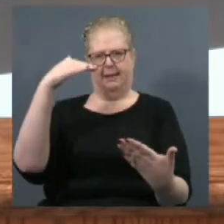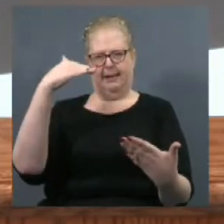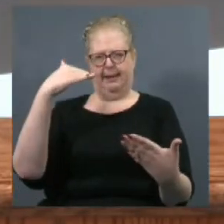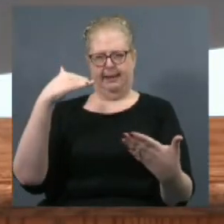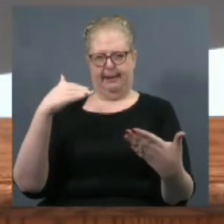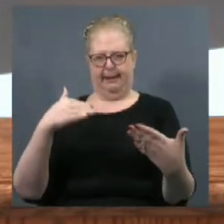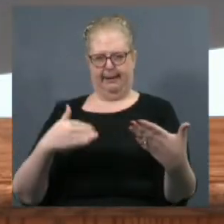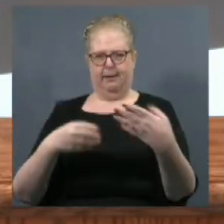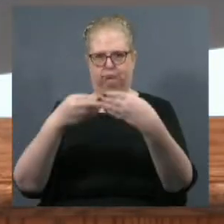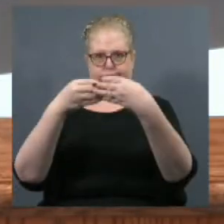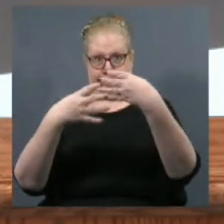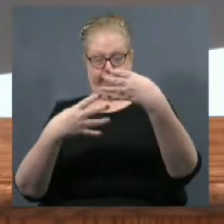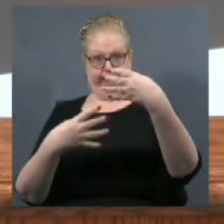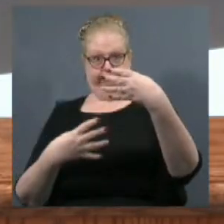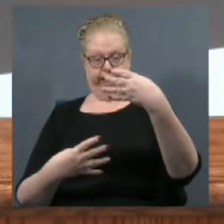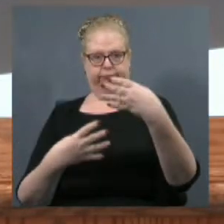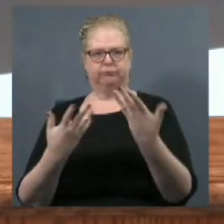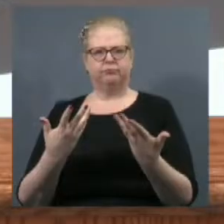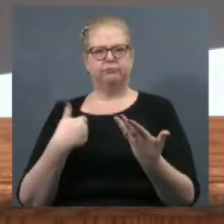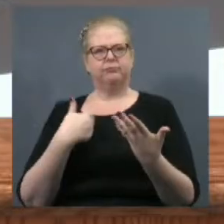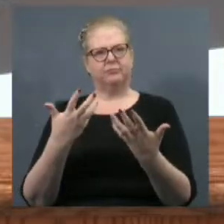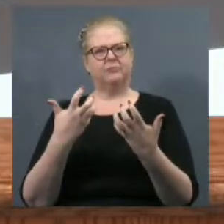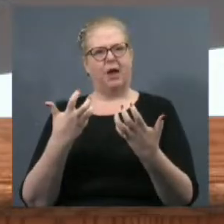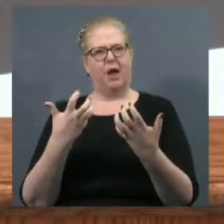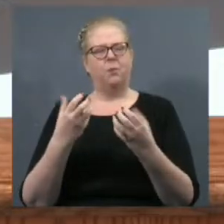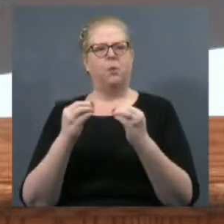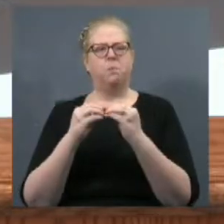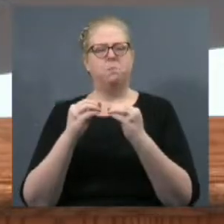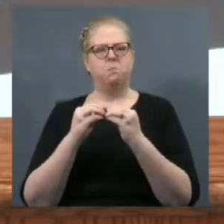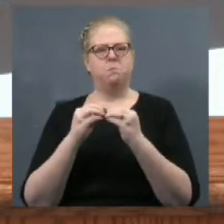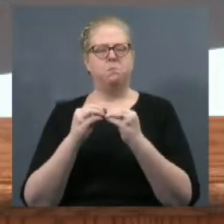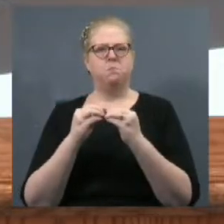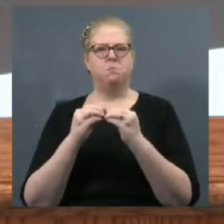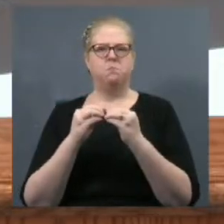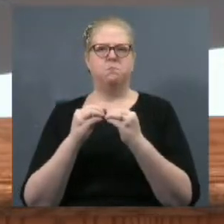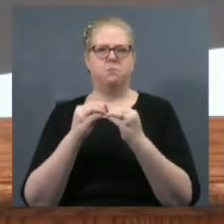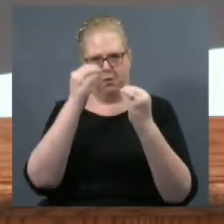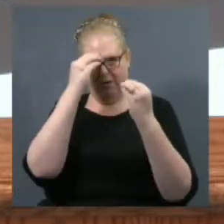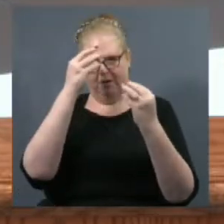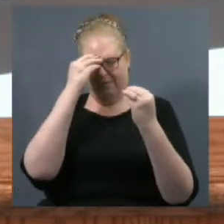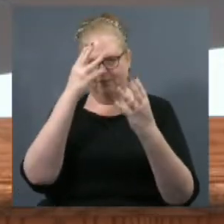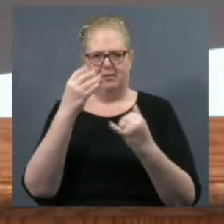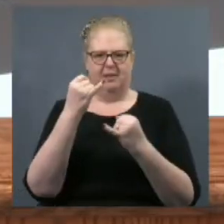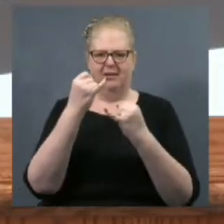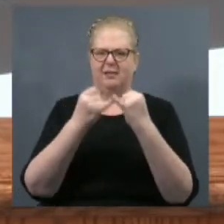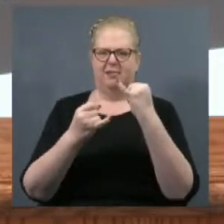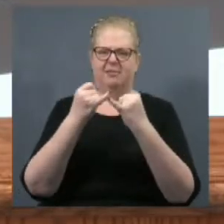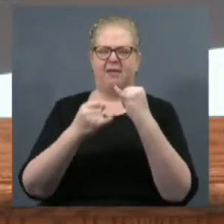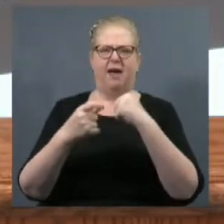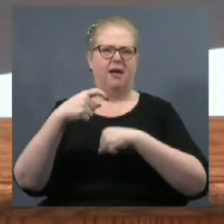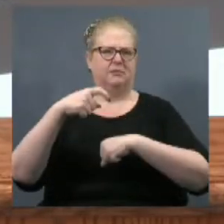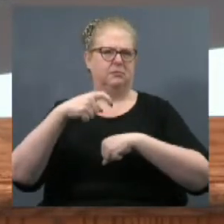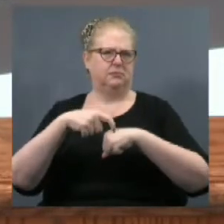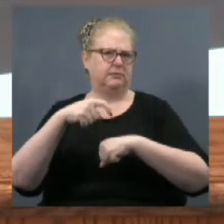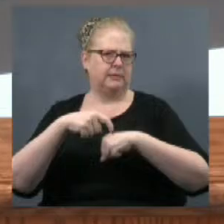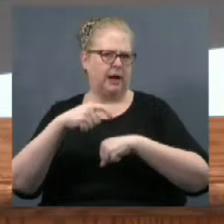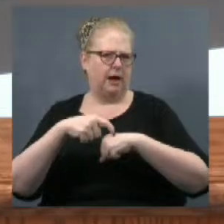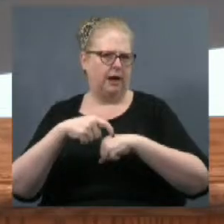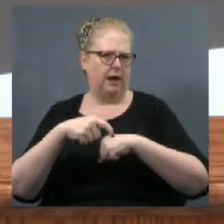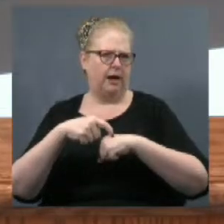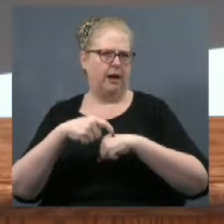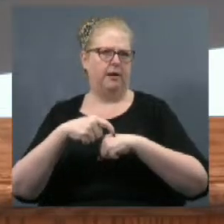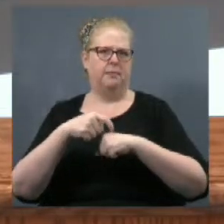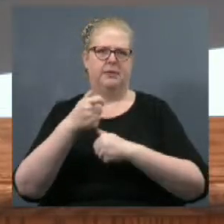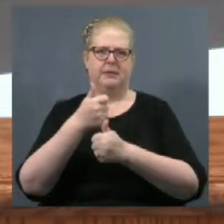that I'd like a little roll-up now that we've done this. Give us the last time, each